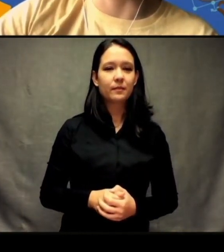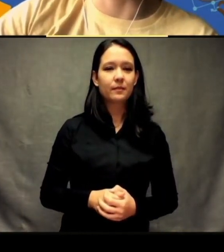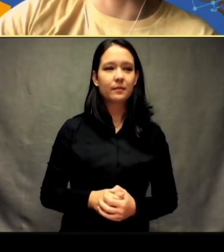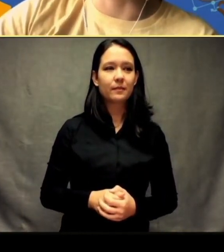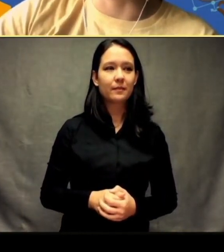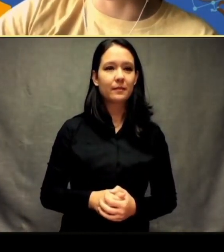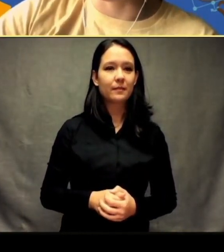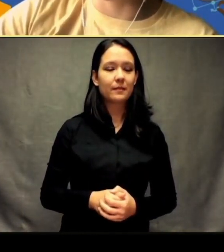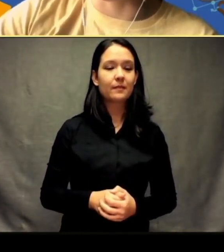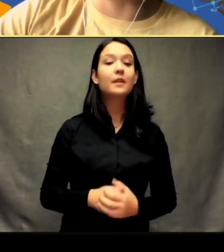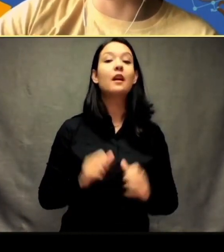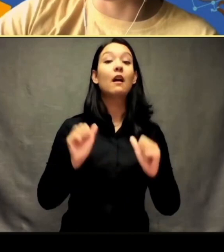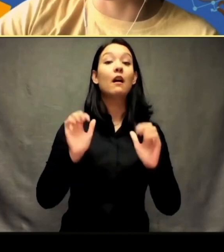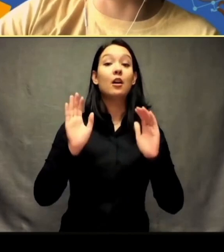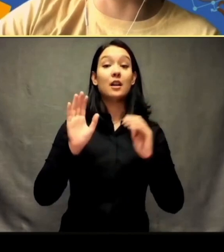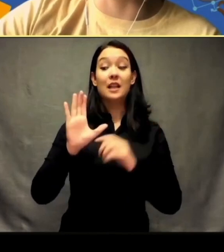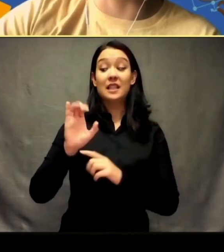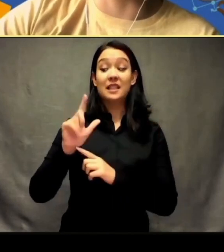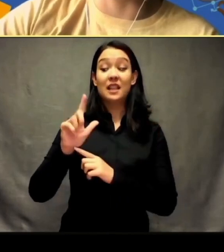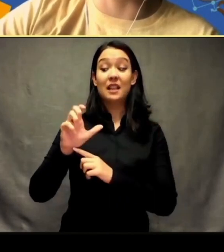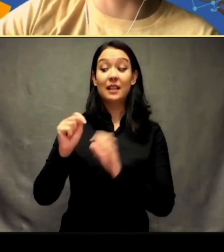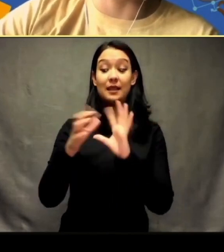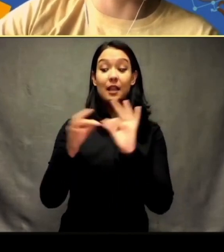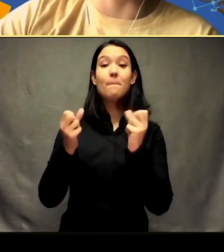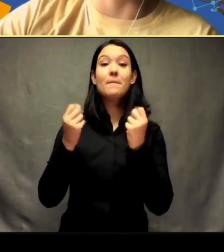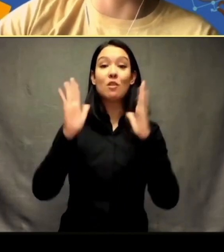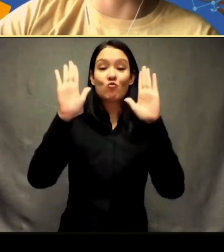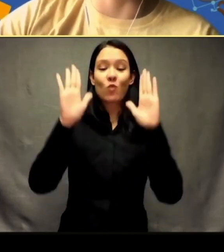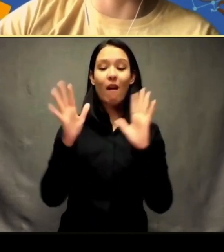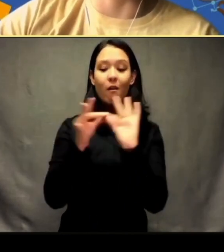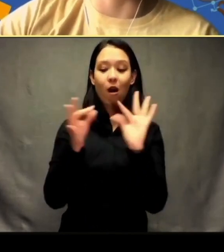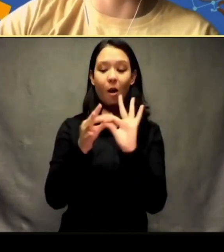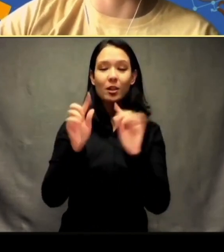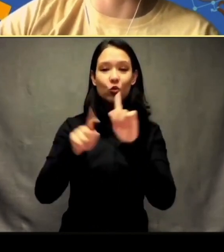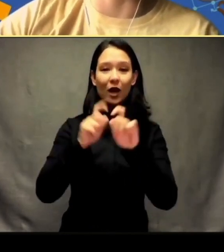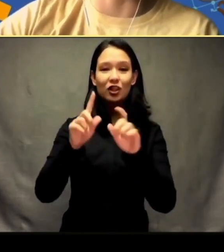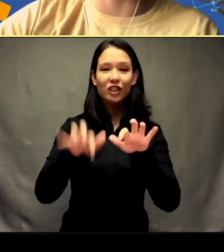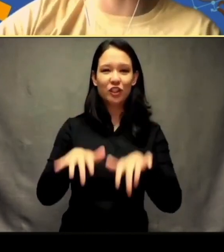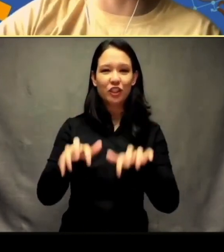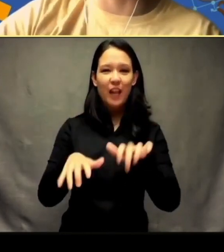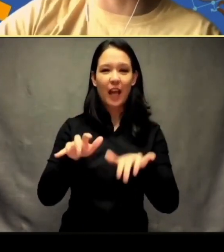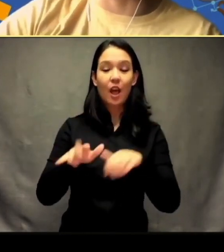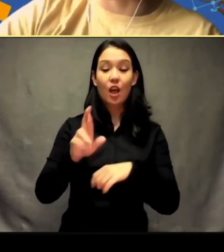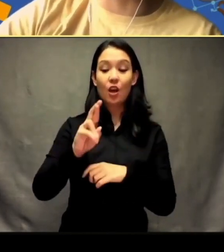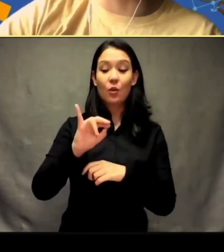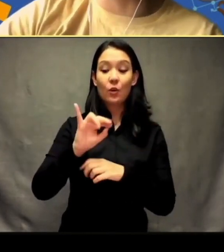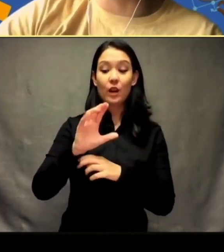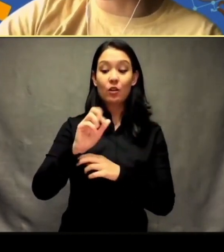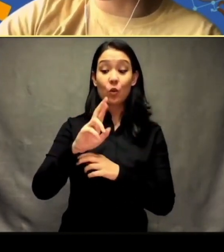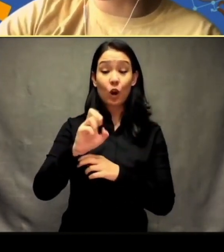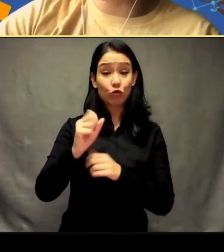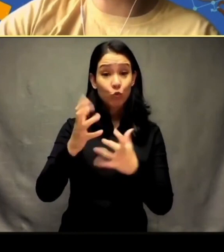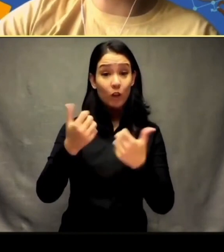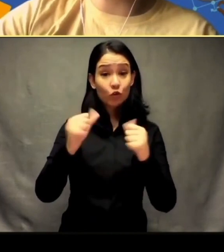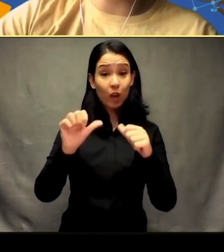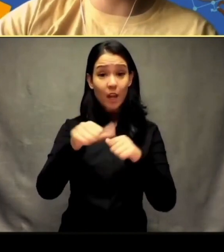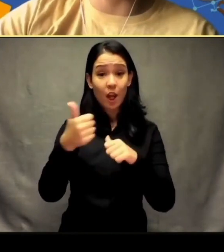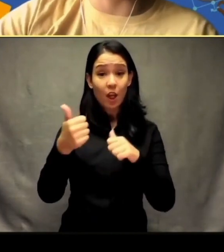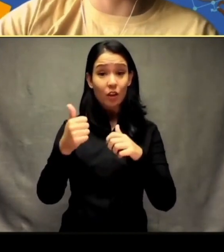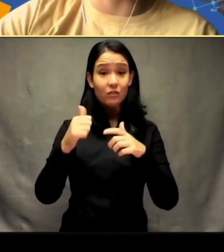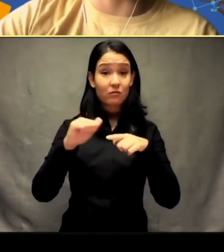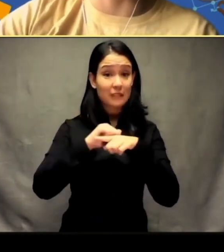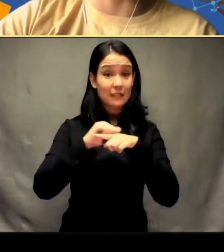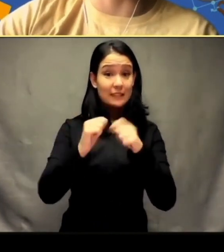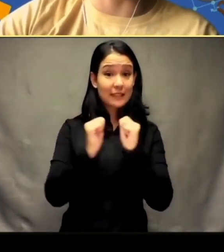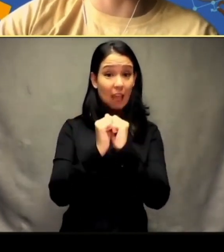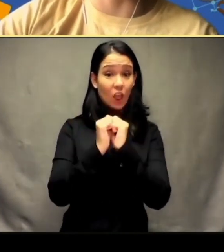I think there's lots of great comments and questions that keep popping up in the chat. I wonder, Ricarose, would you like to try another exercise together? And